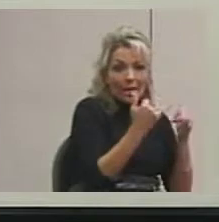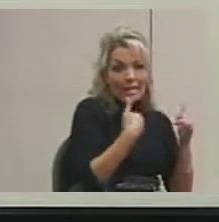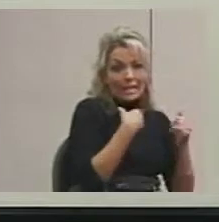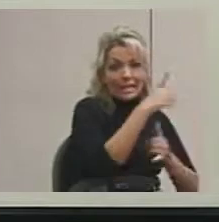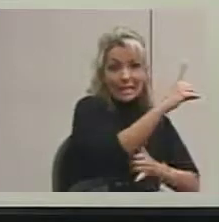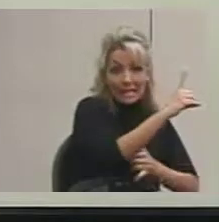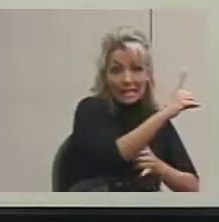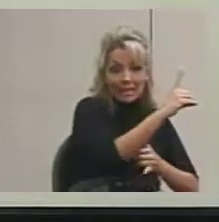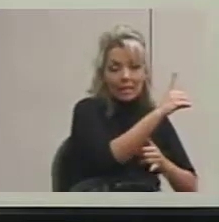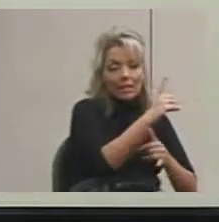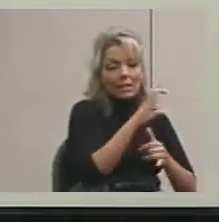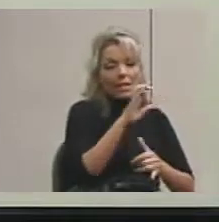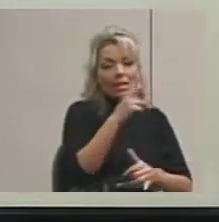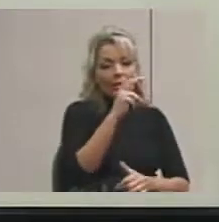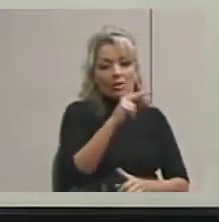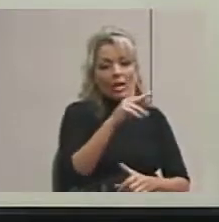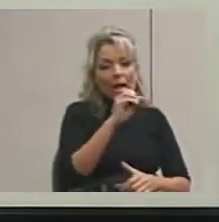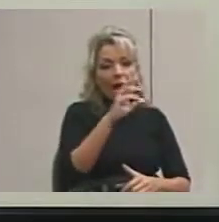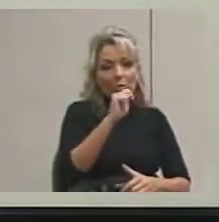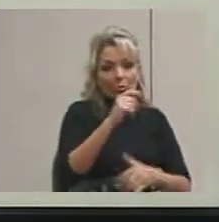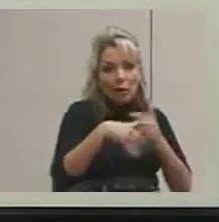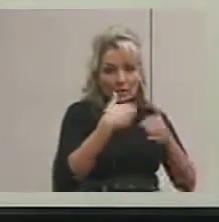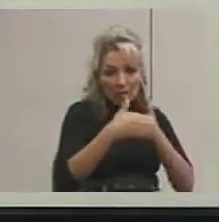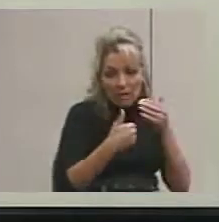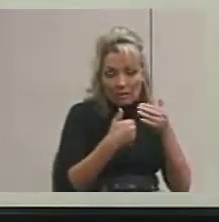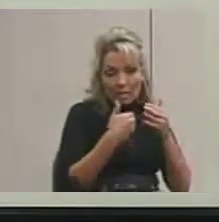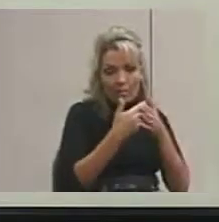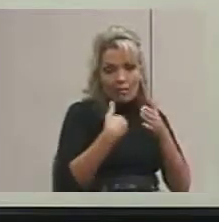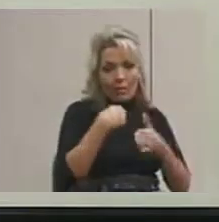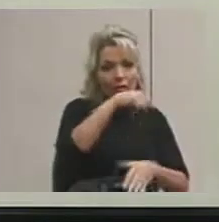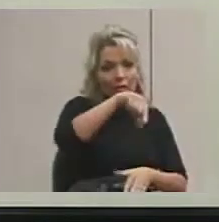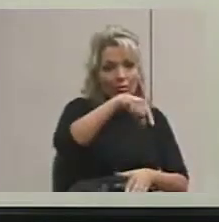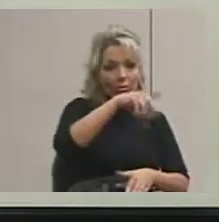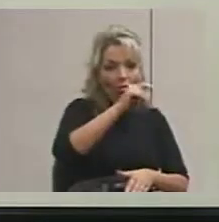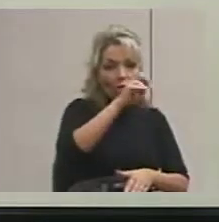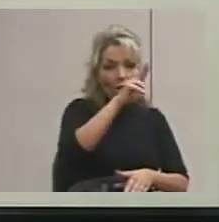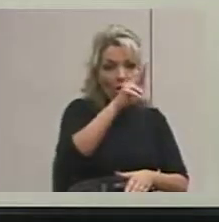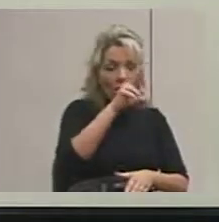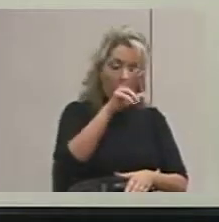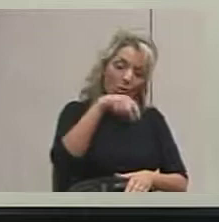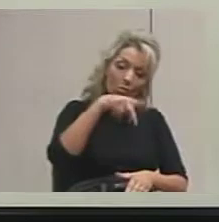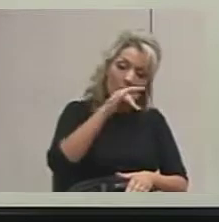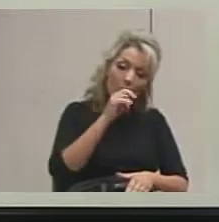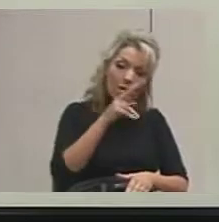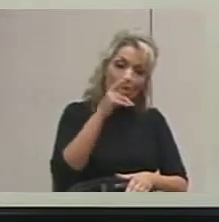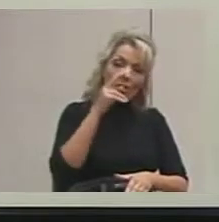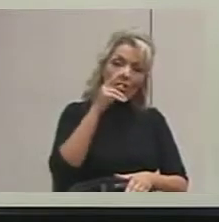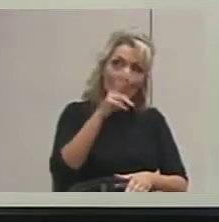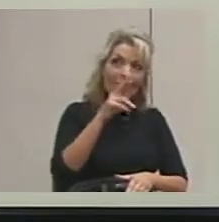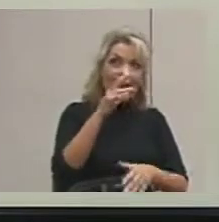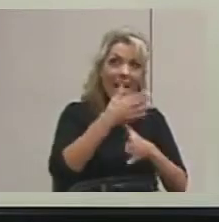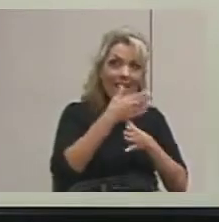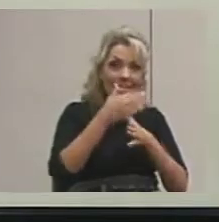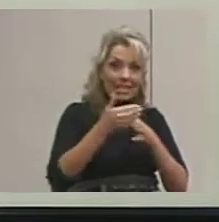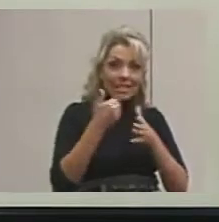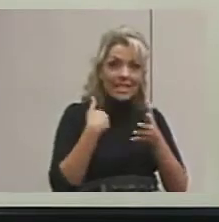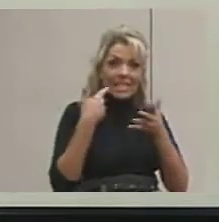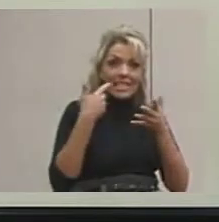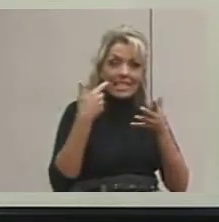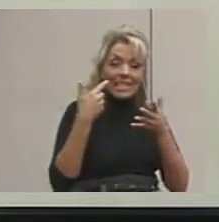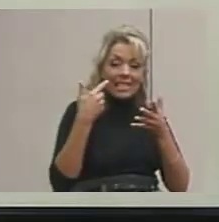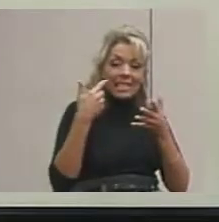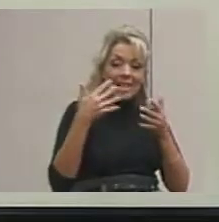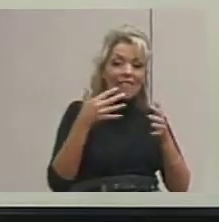the check-out process, he was able to, before the quarter ended, get in 2 really major projects that, in my class for one, brought